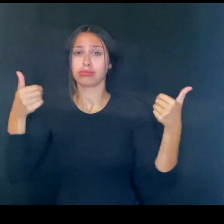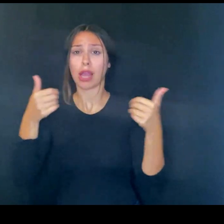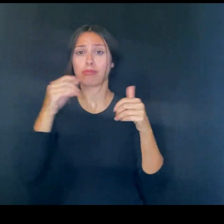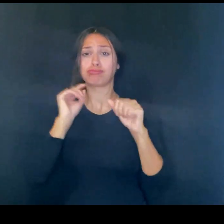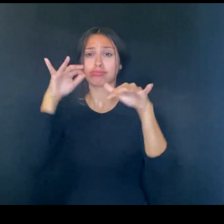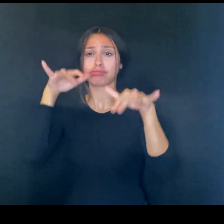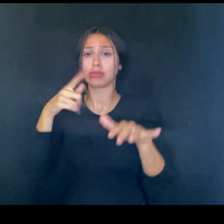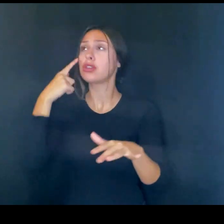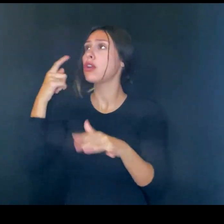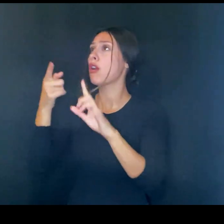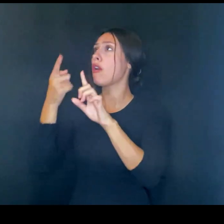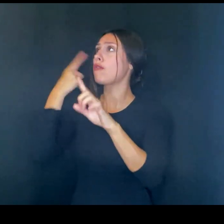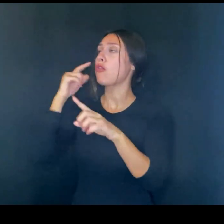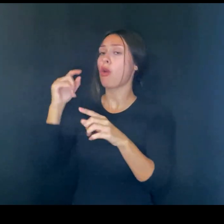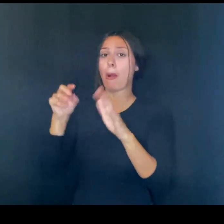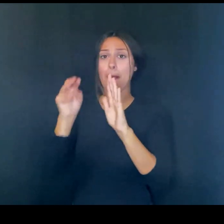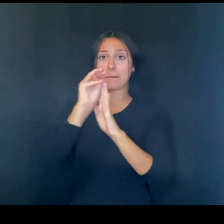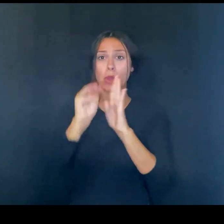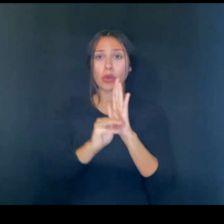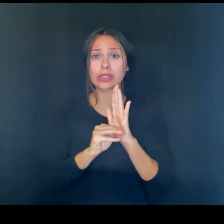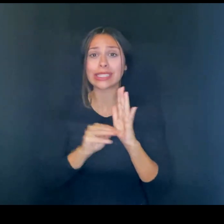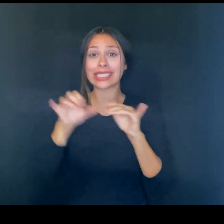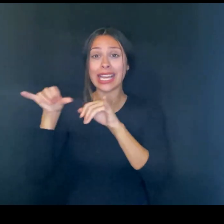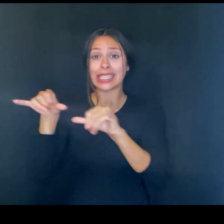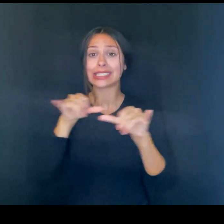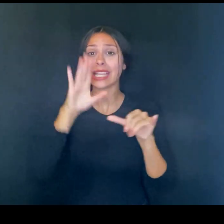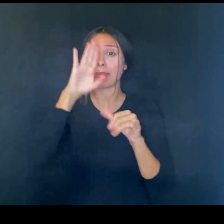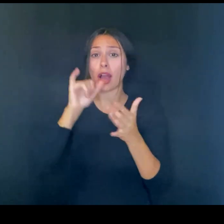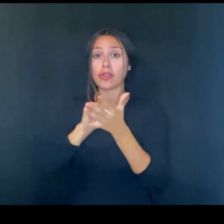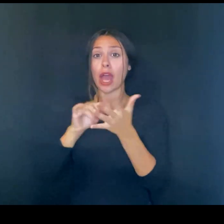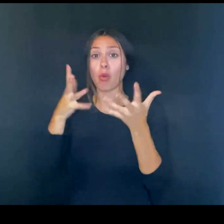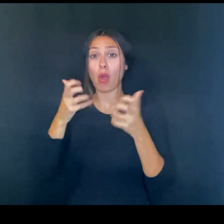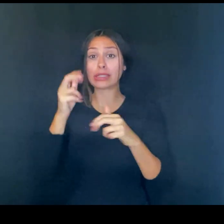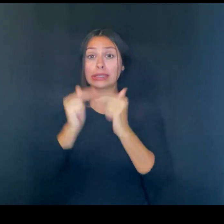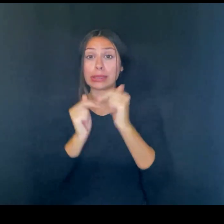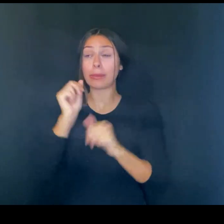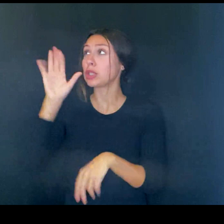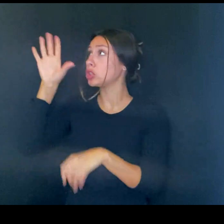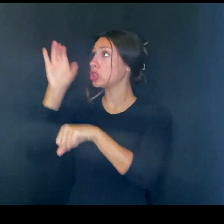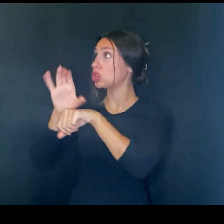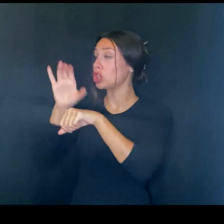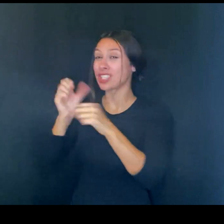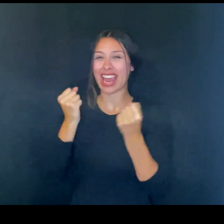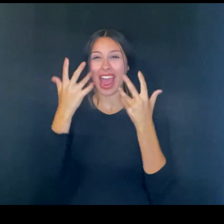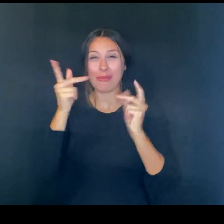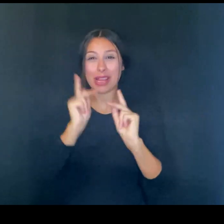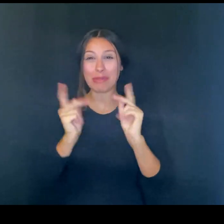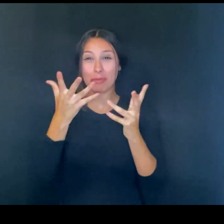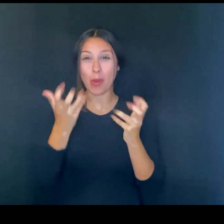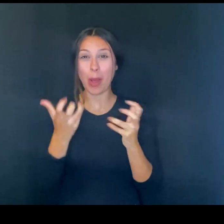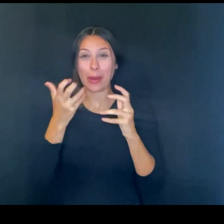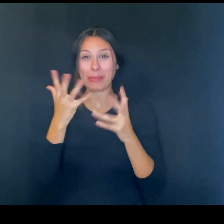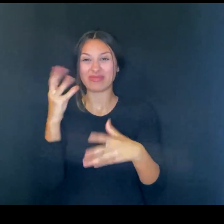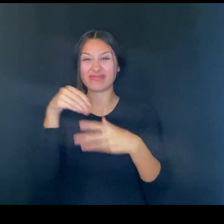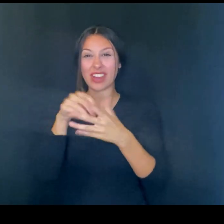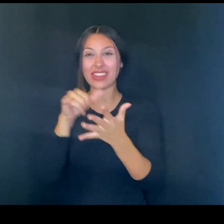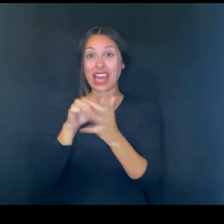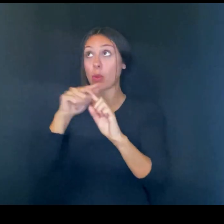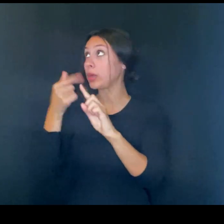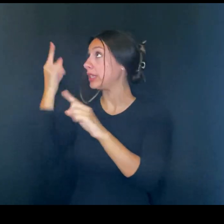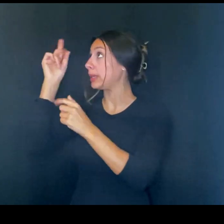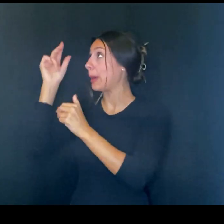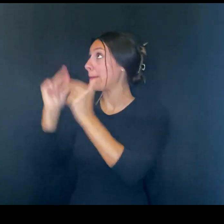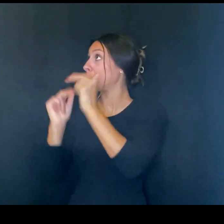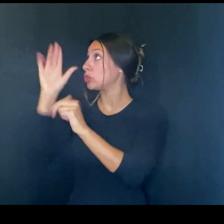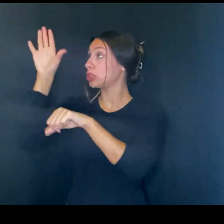God that wants to rebuild his church. How many people want to be a part of that when he rebuilds his church?